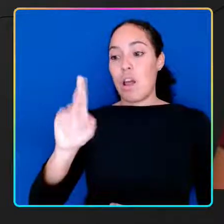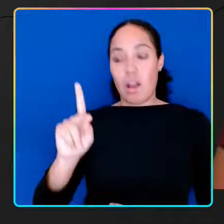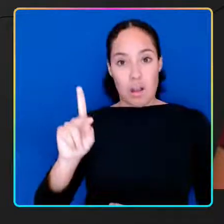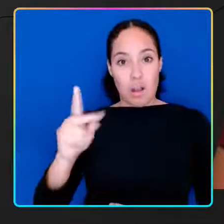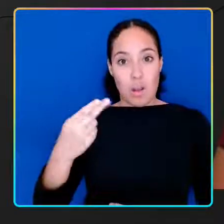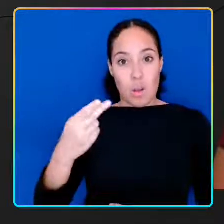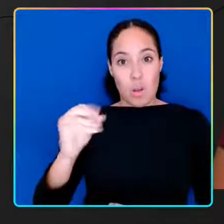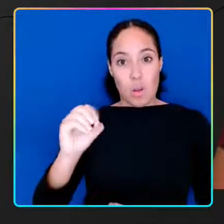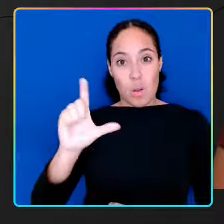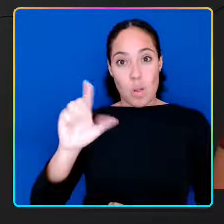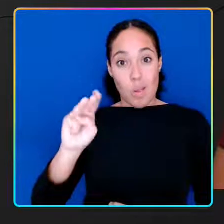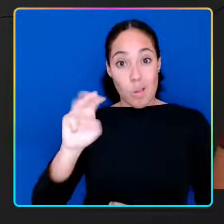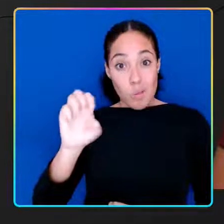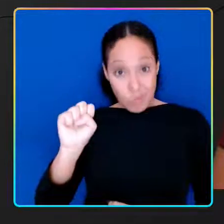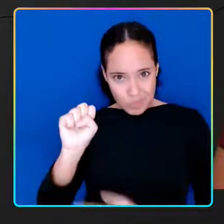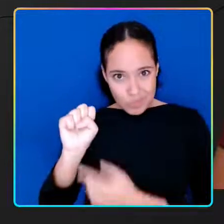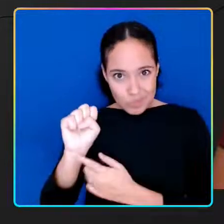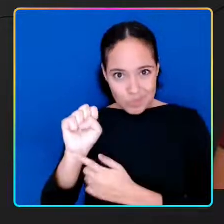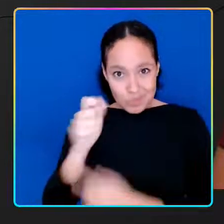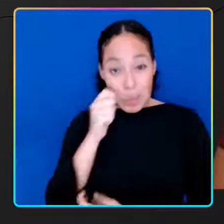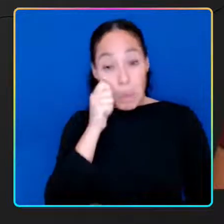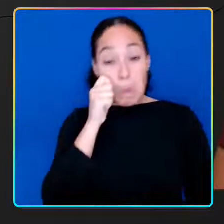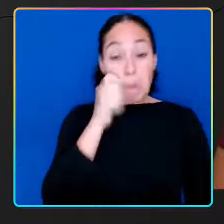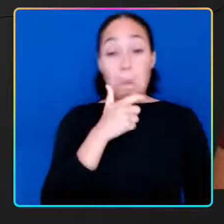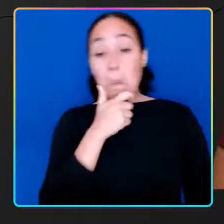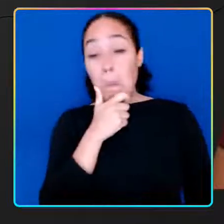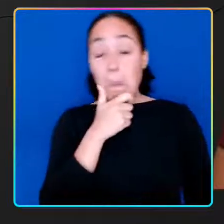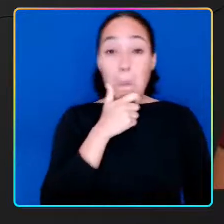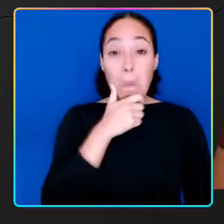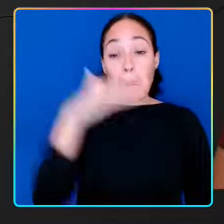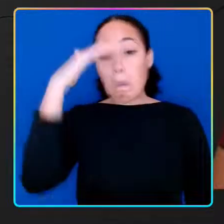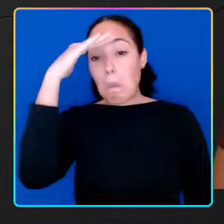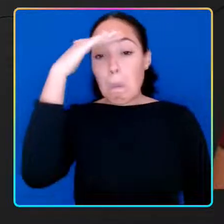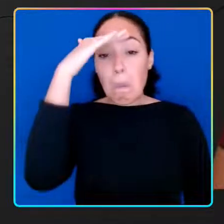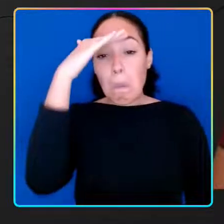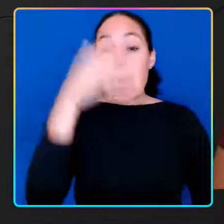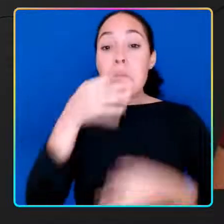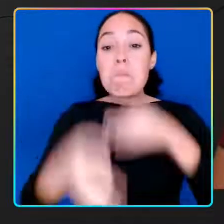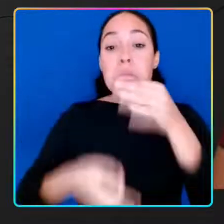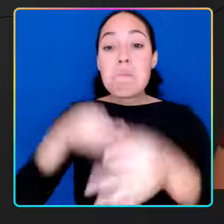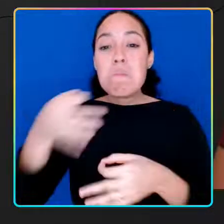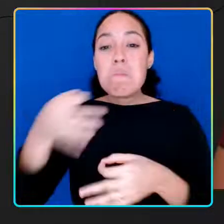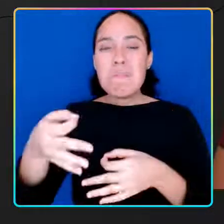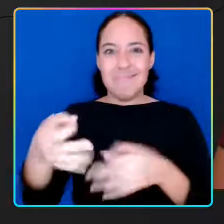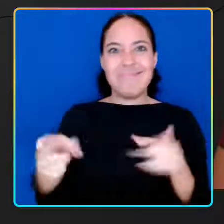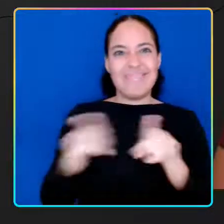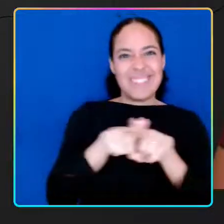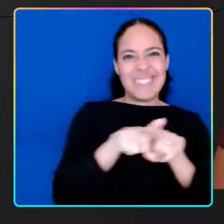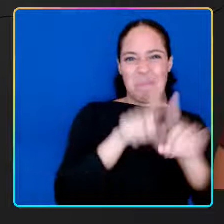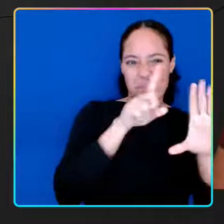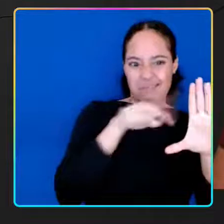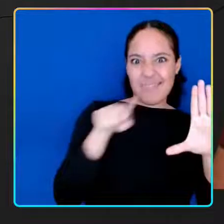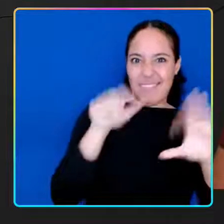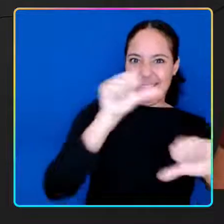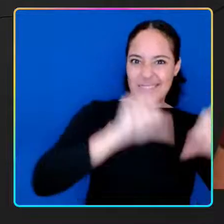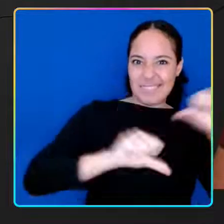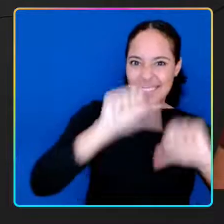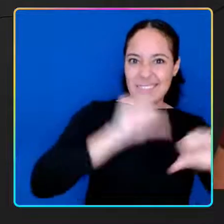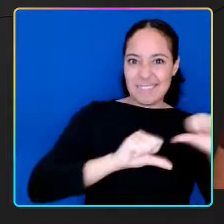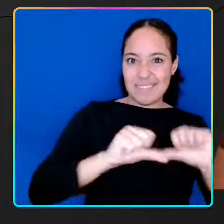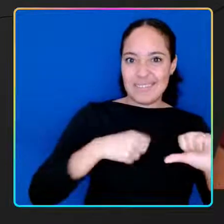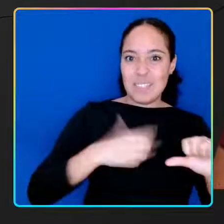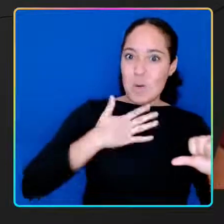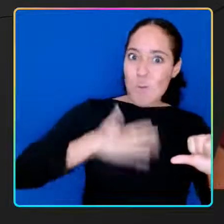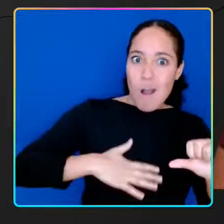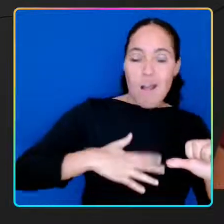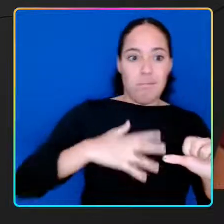London. I'm always like, I feel like you have to be the Sherlock Holmes of data science. Like you have to want to solve problems in some senses,